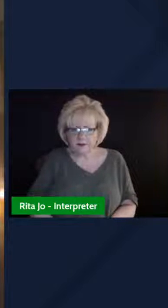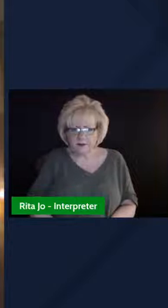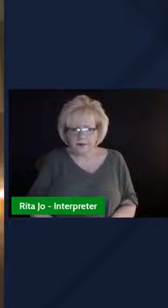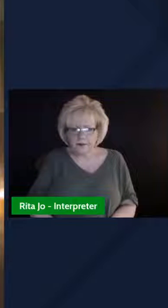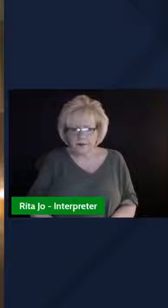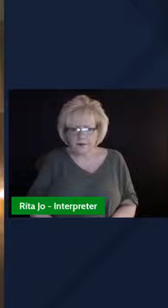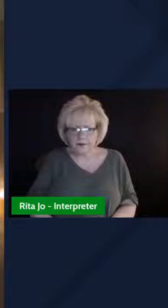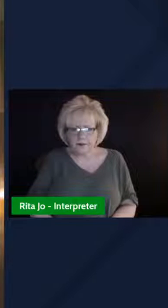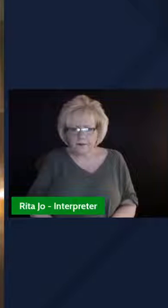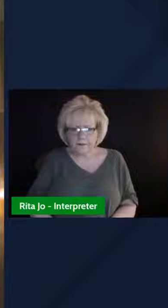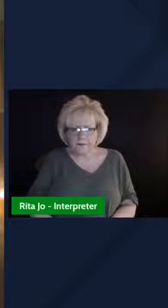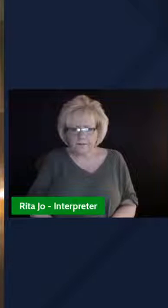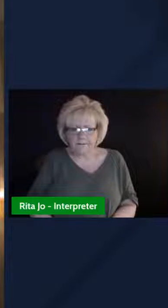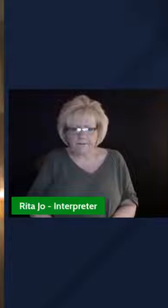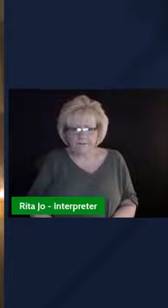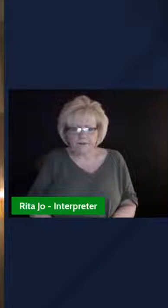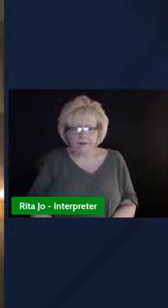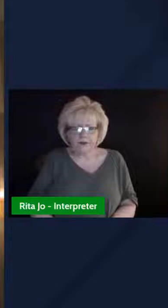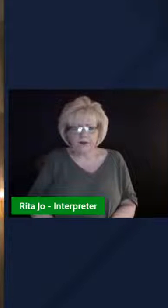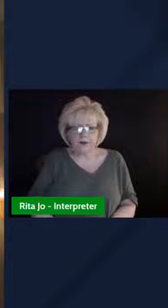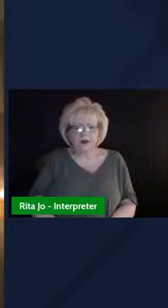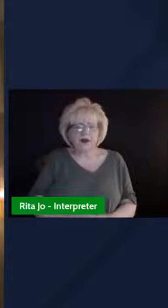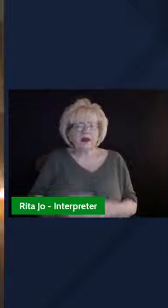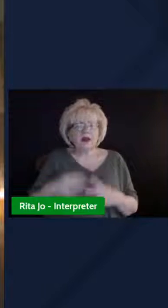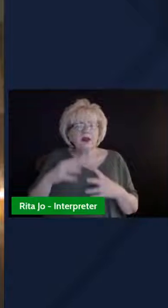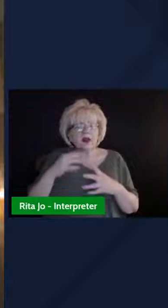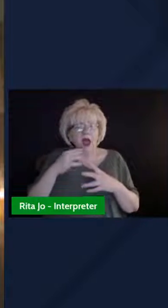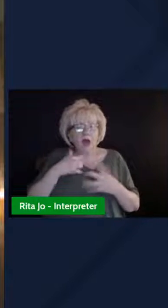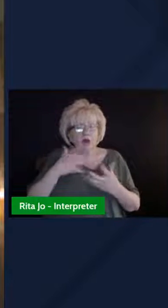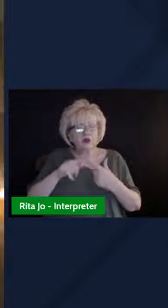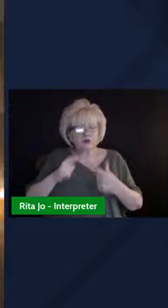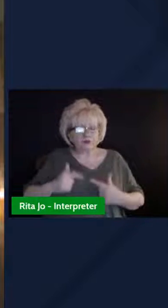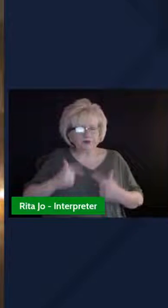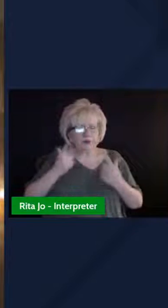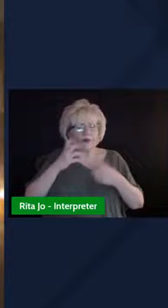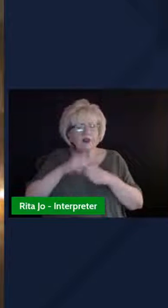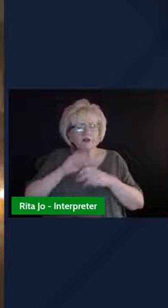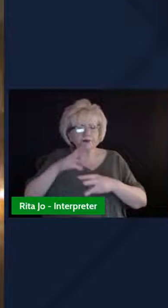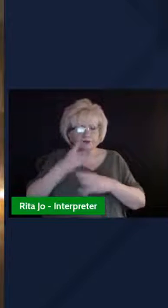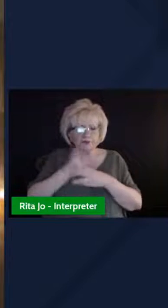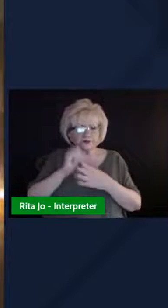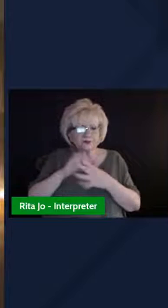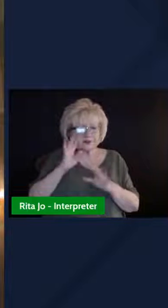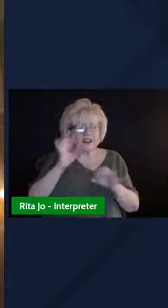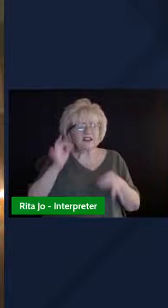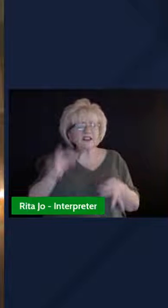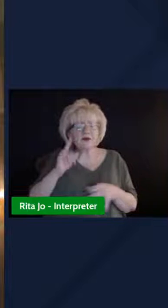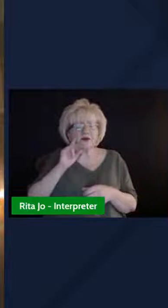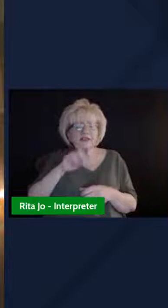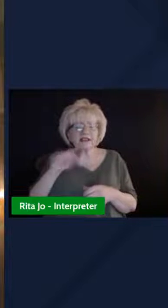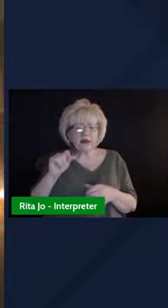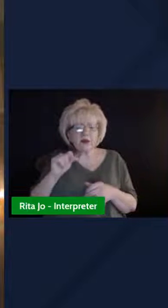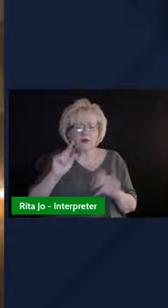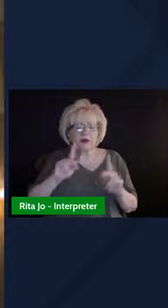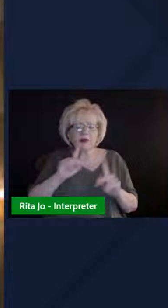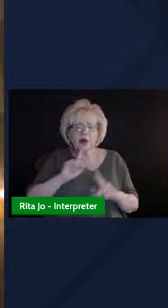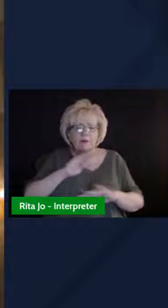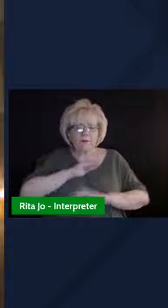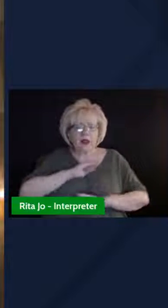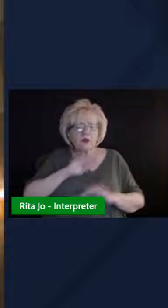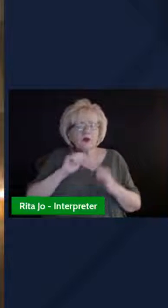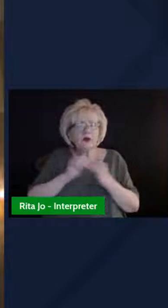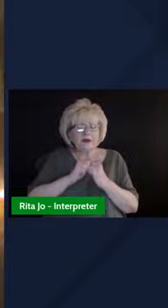I want to live in a world where the decisions of disabled people are met with compassion and